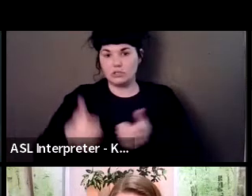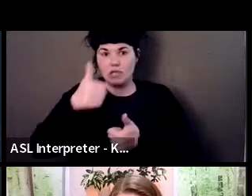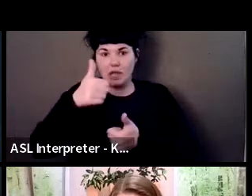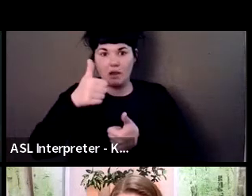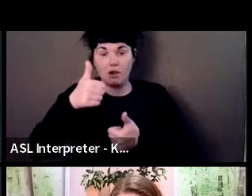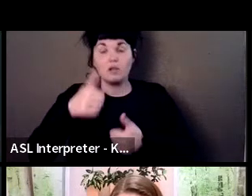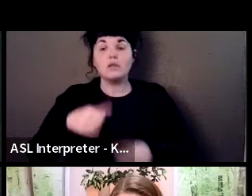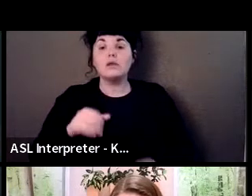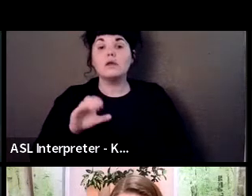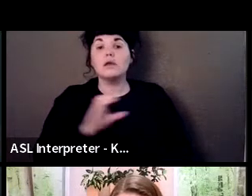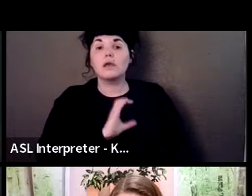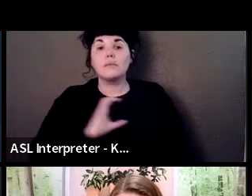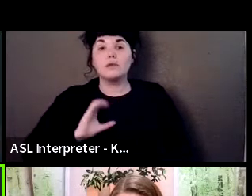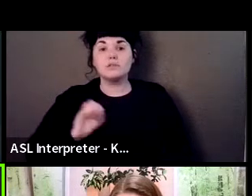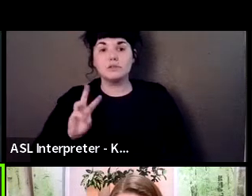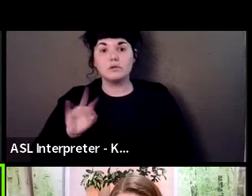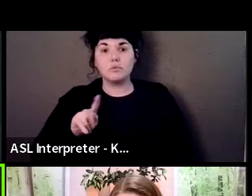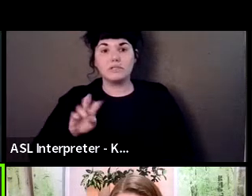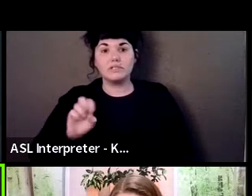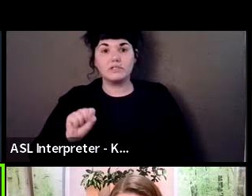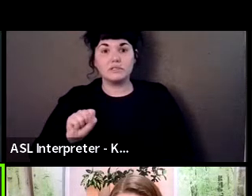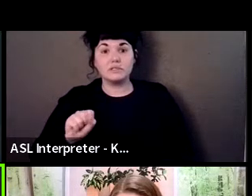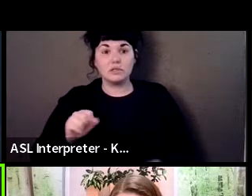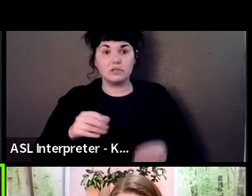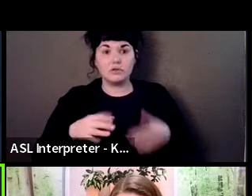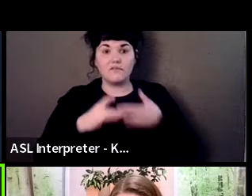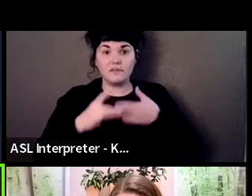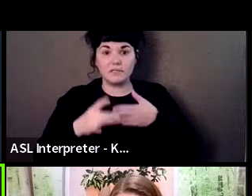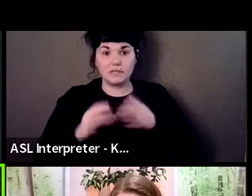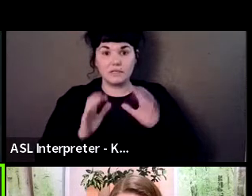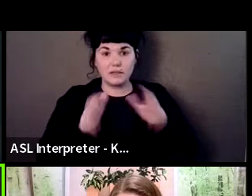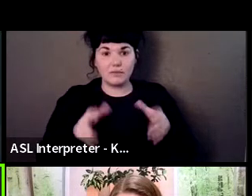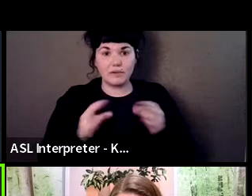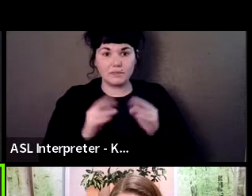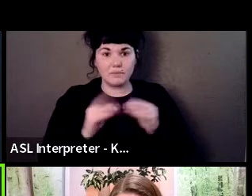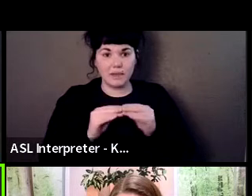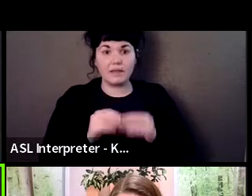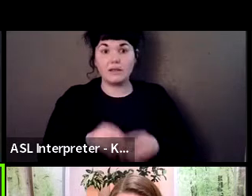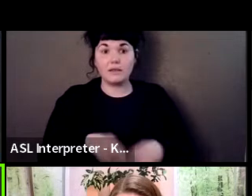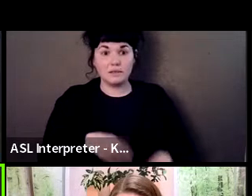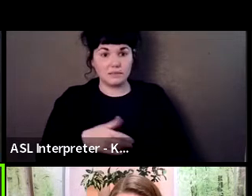meeting. Is that okay? Sure, why not? Thank you.